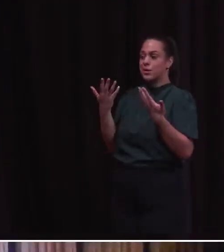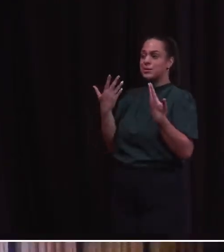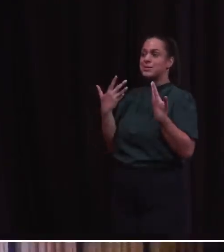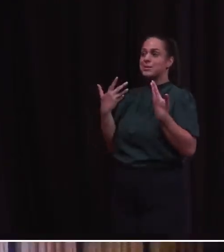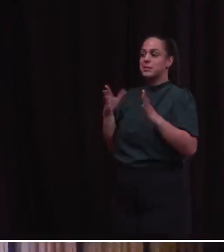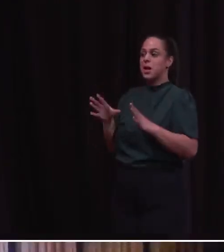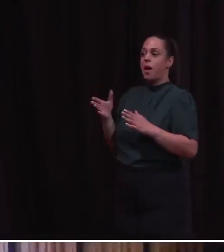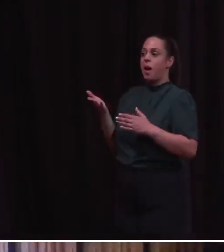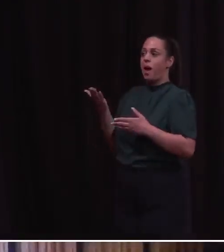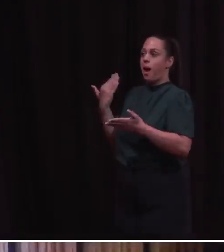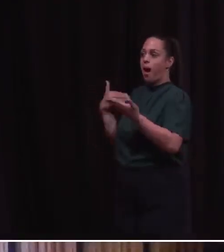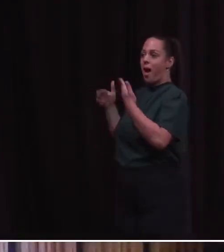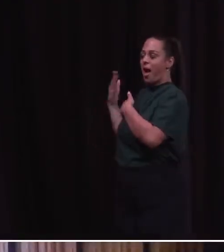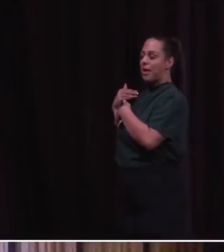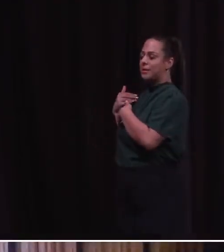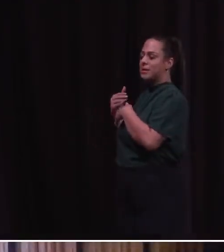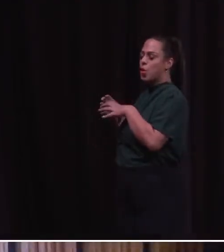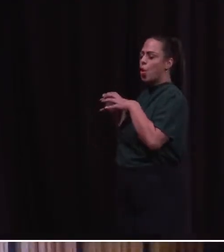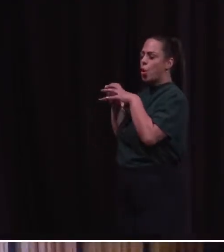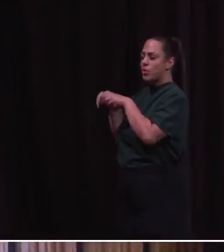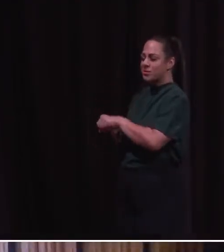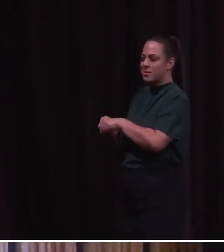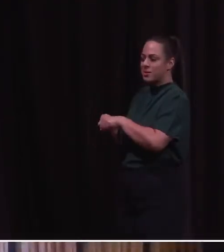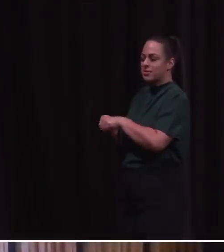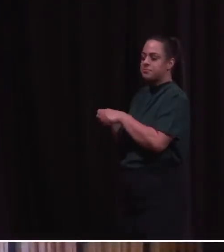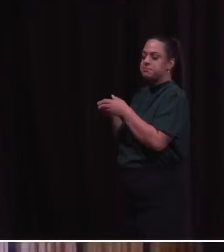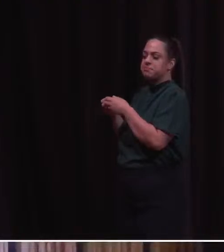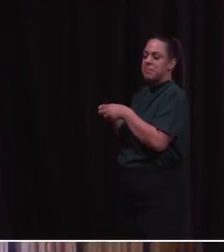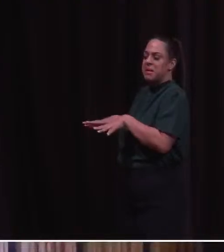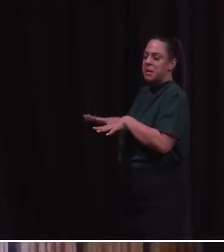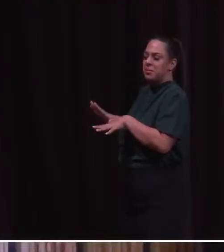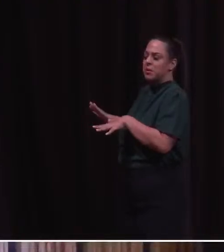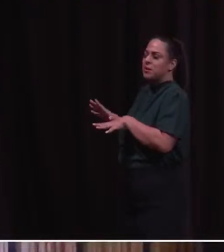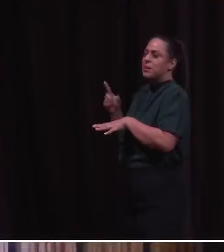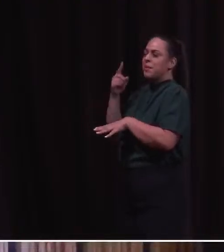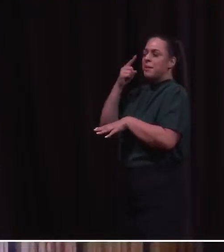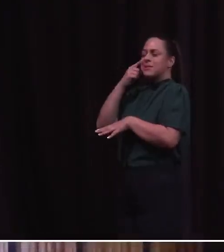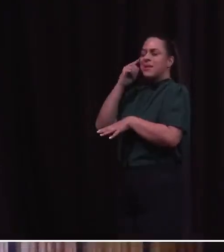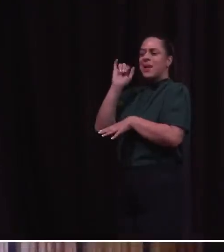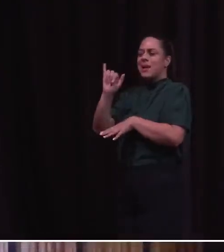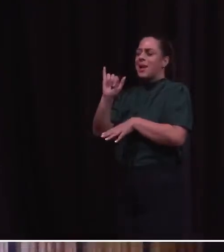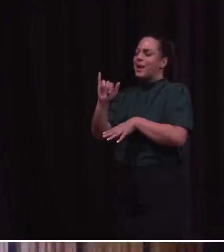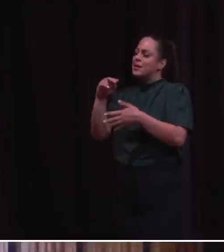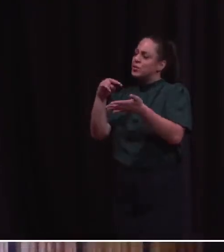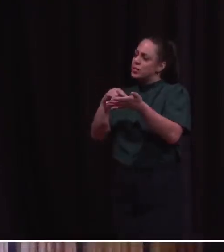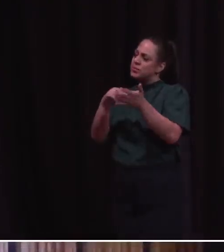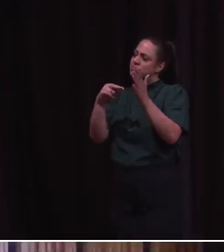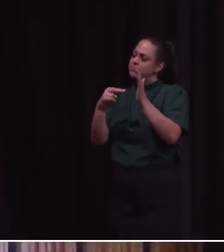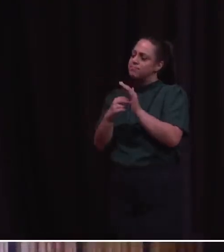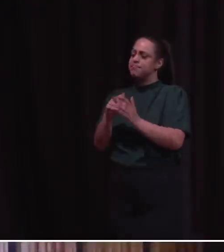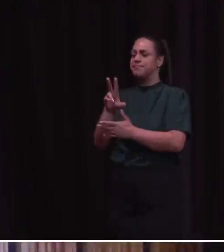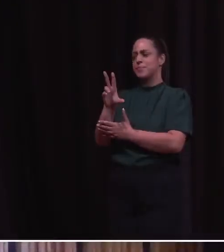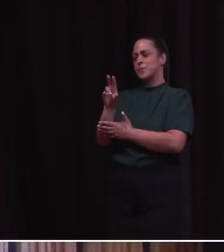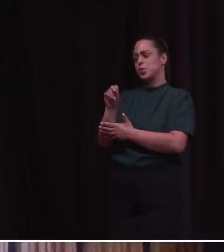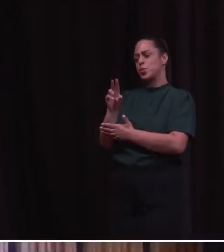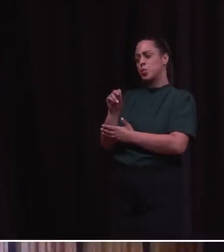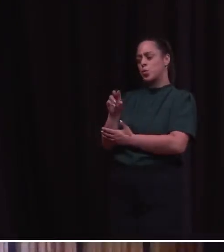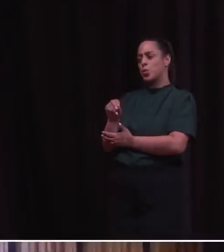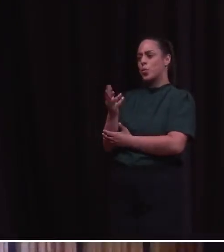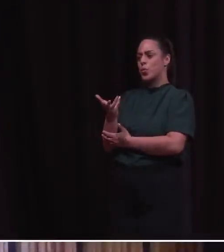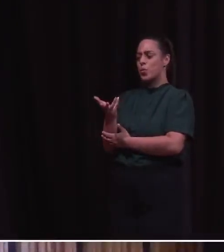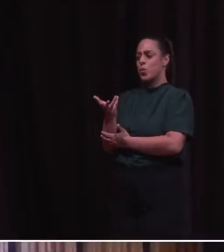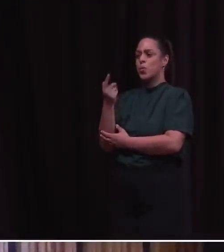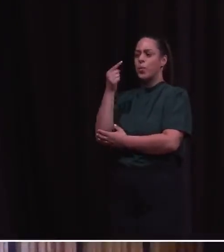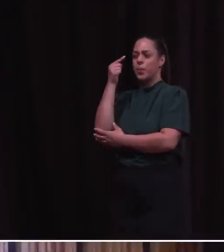I don't think we can think in those terms, or that we can't think merely in those terms, whether on